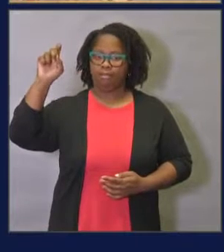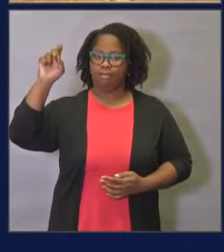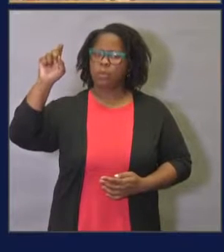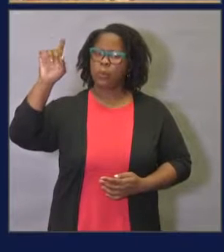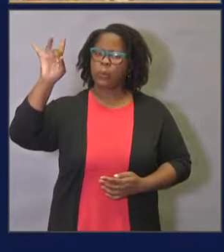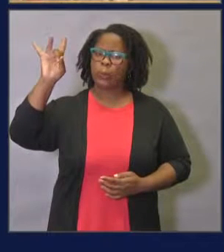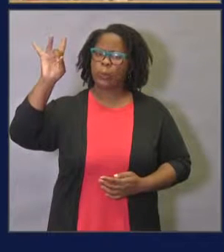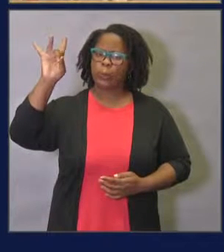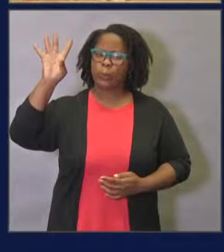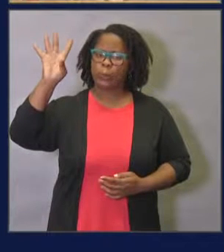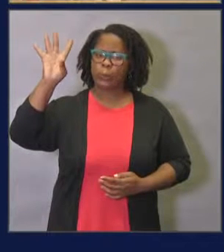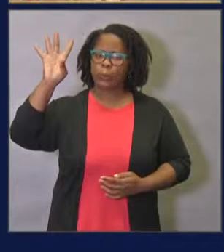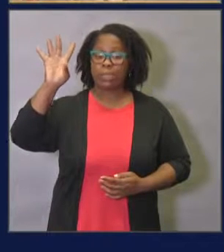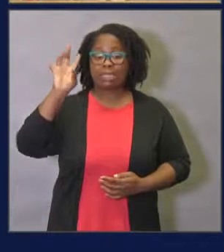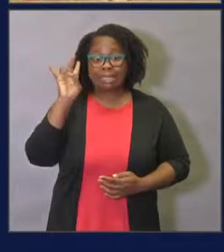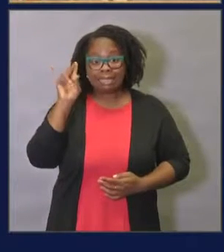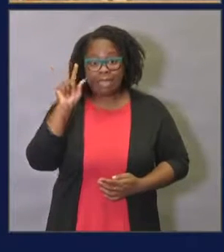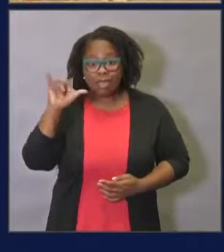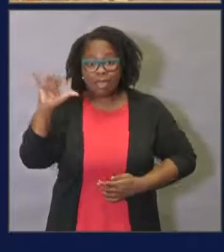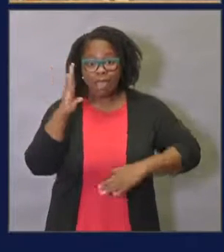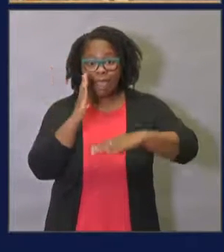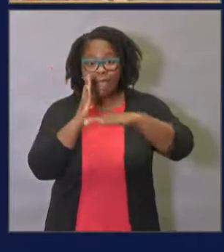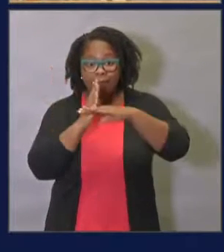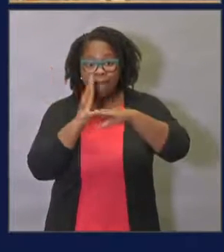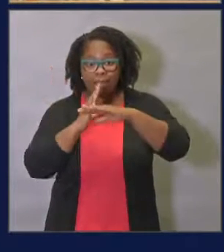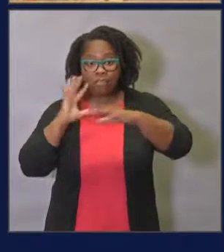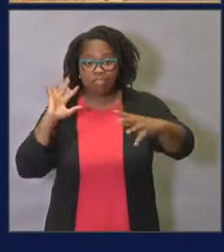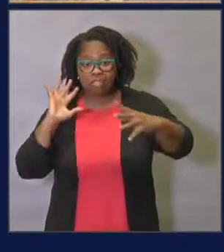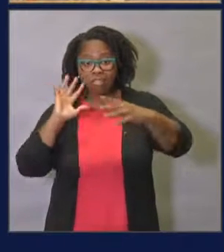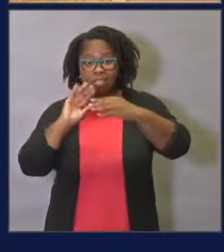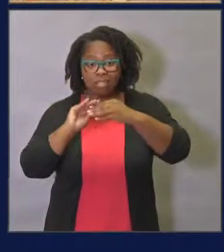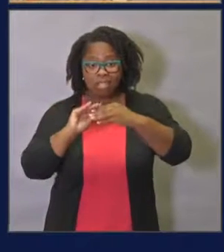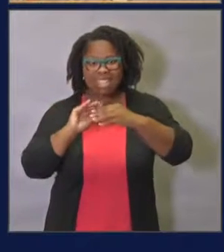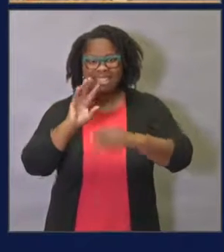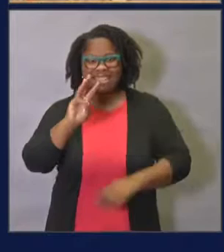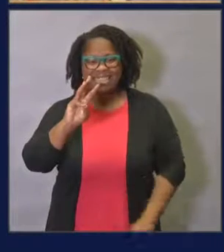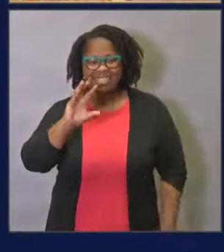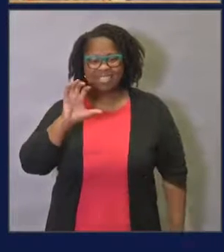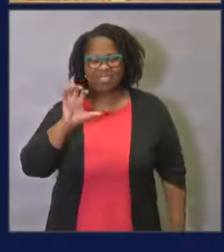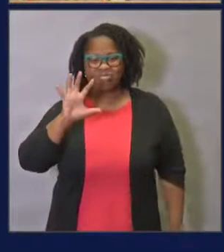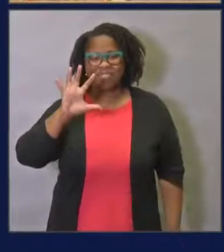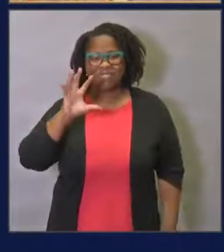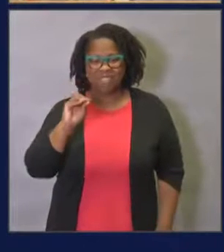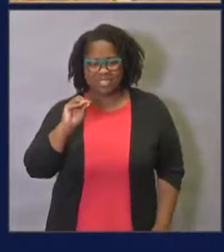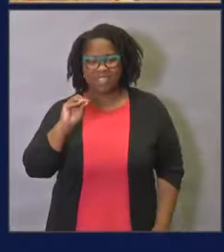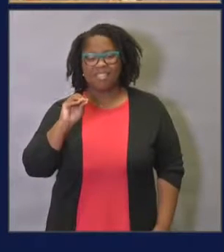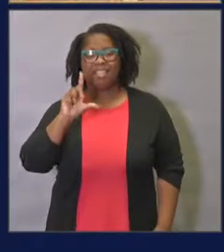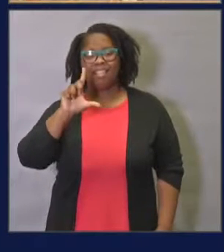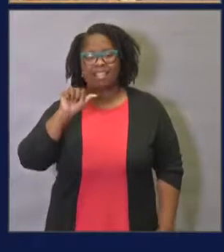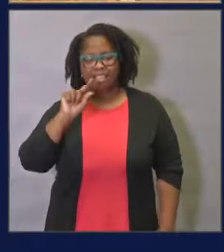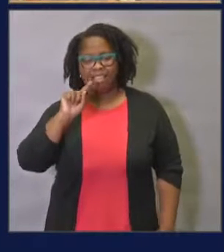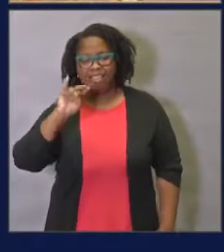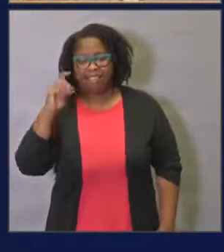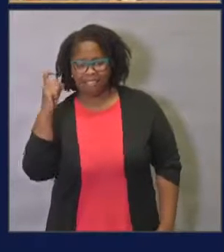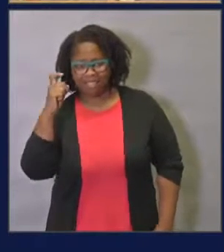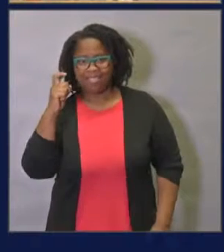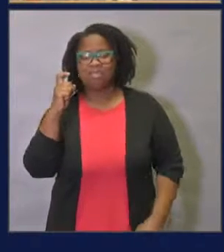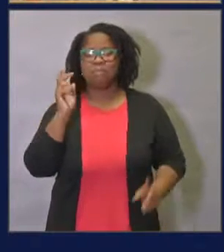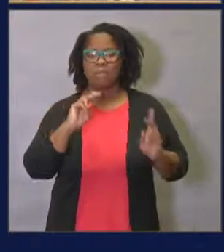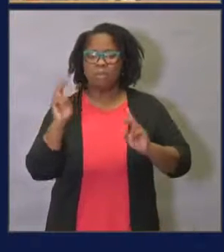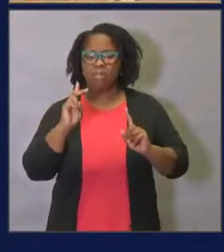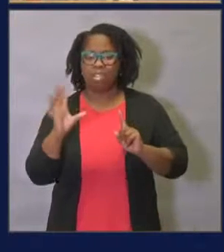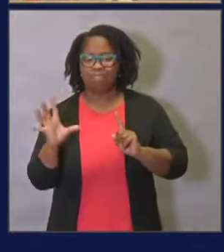now seeing a 7-day cumulative rate of nearly 650 new cases per 100,000